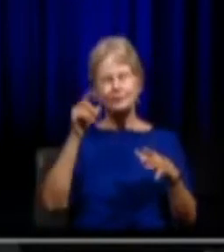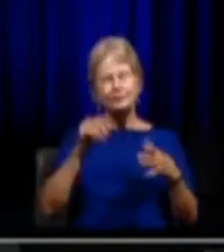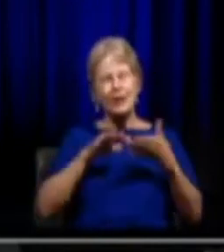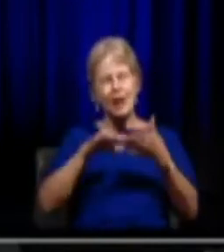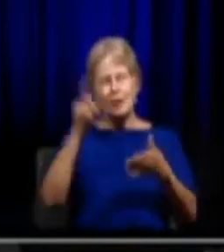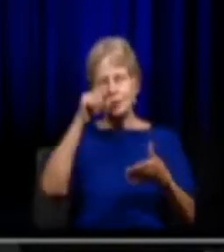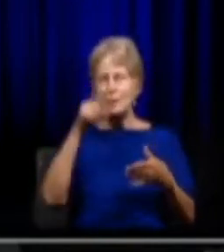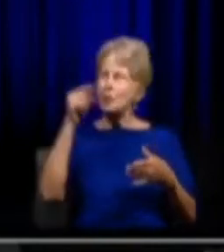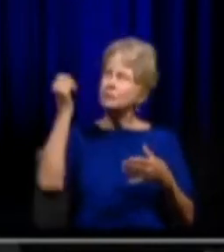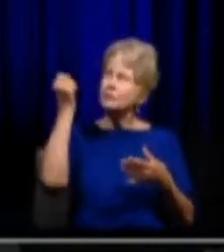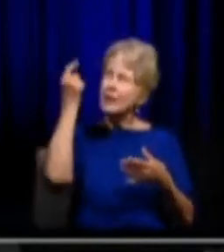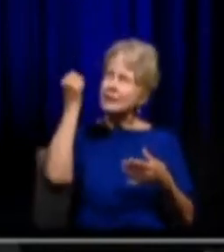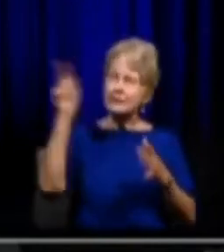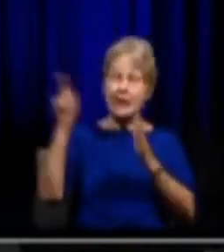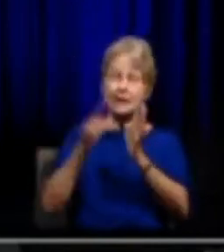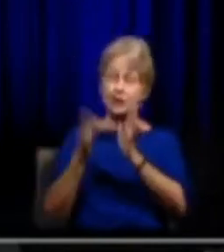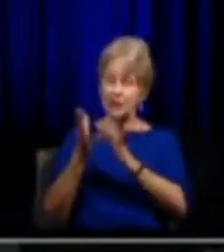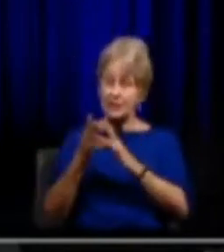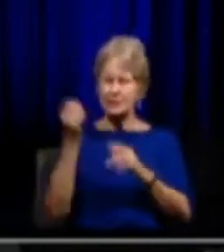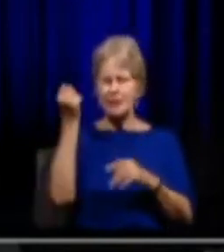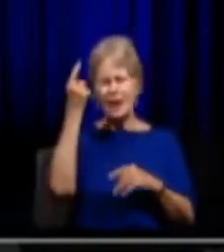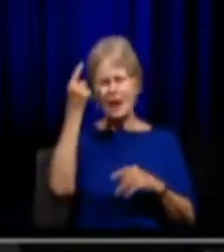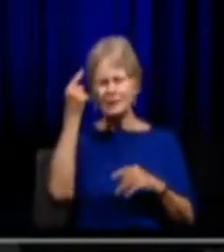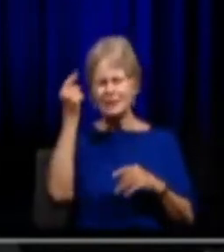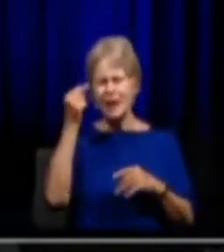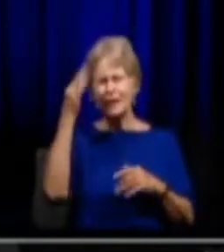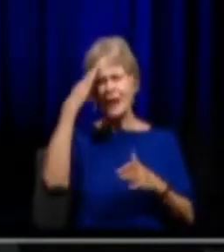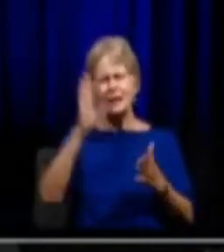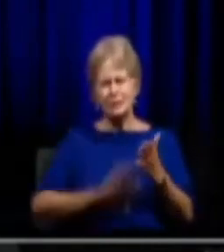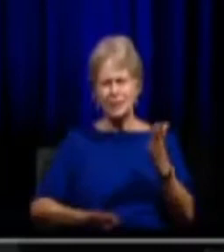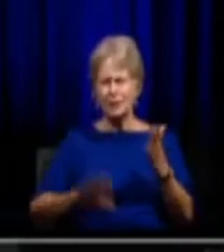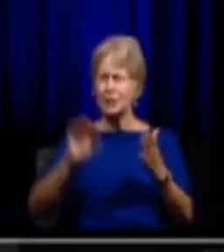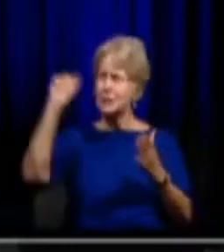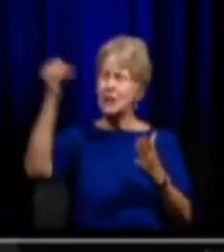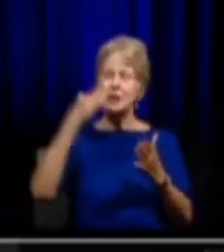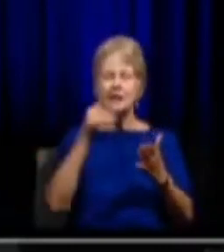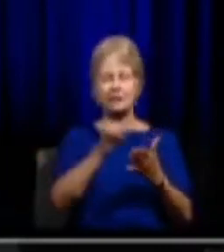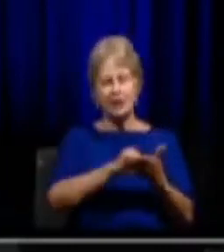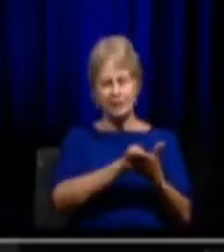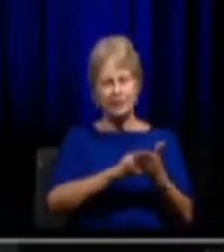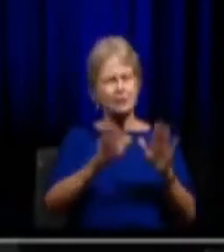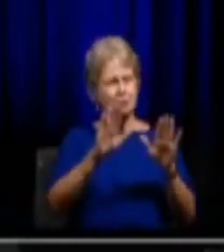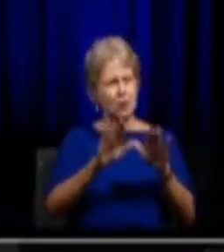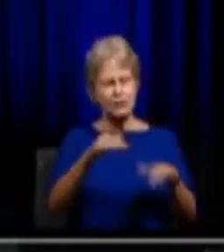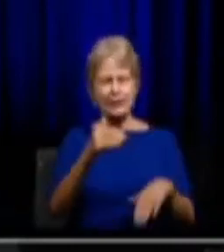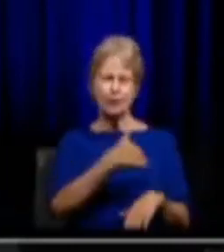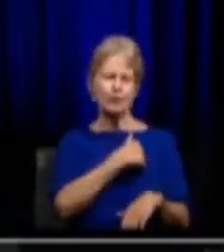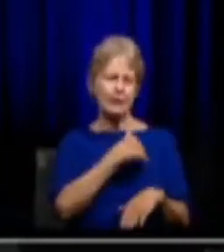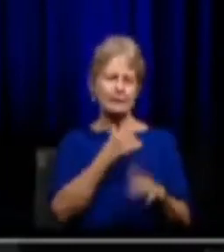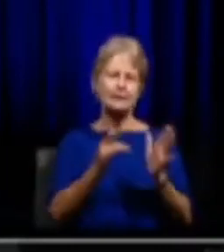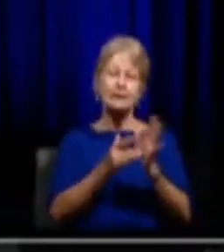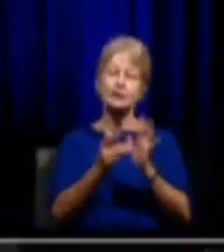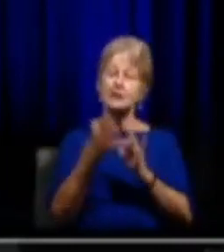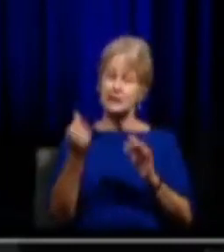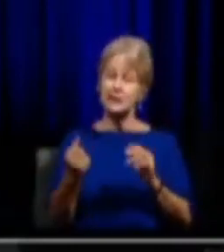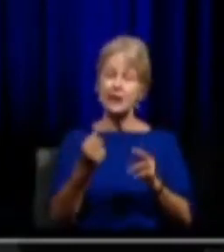experience that forgiveness, that mercy, that compassion, that grace that Jesus has for each one of us. Let's pray